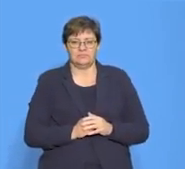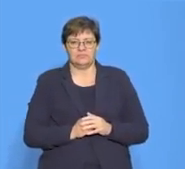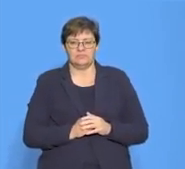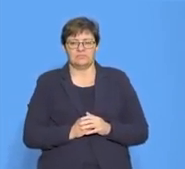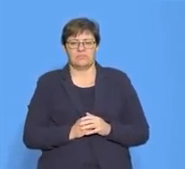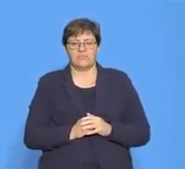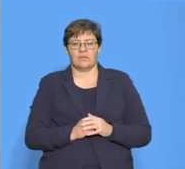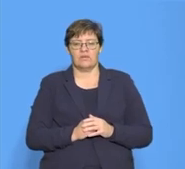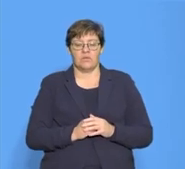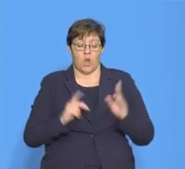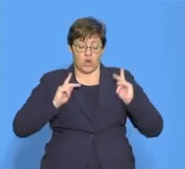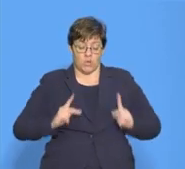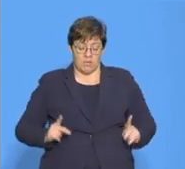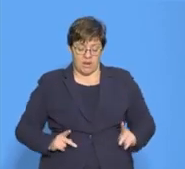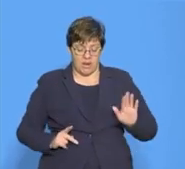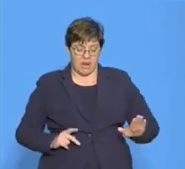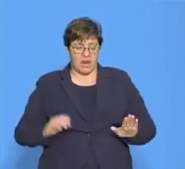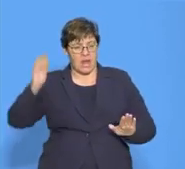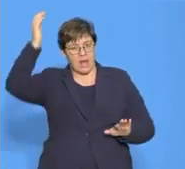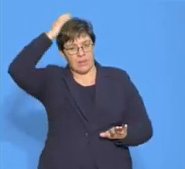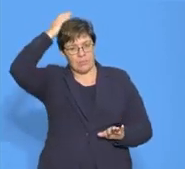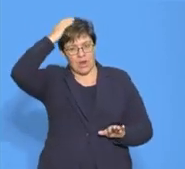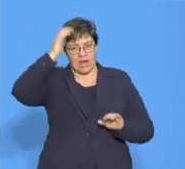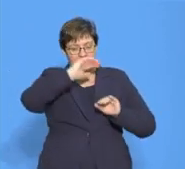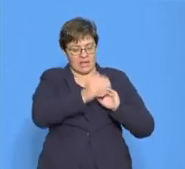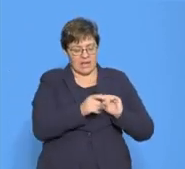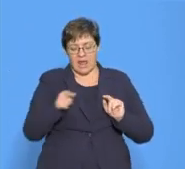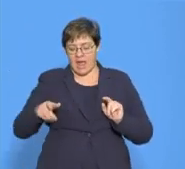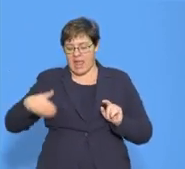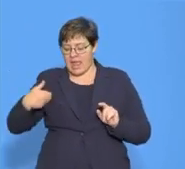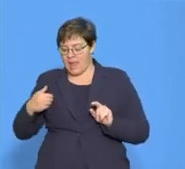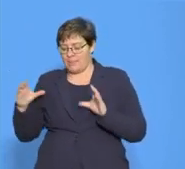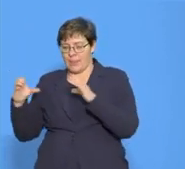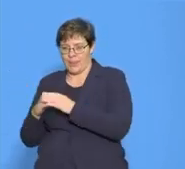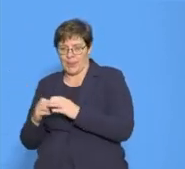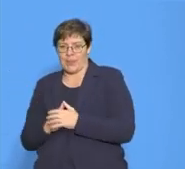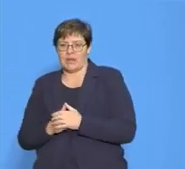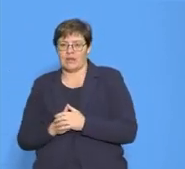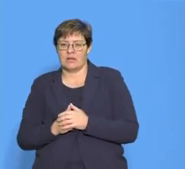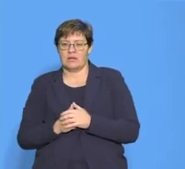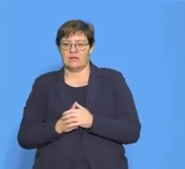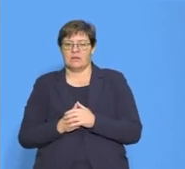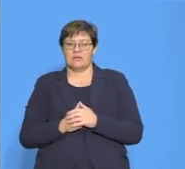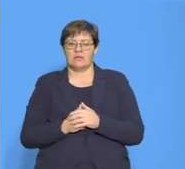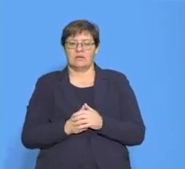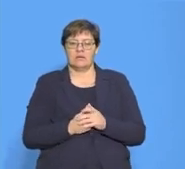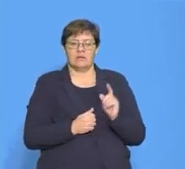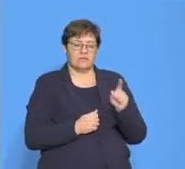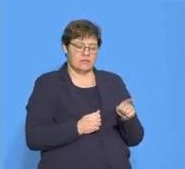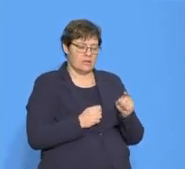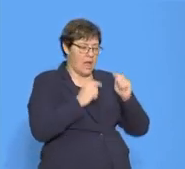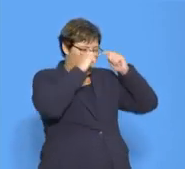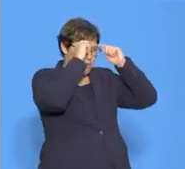at the cranium, in humans there's a much larger cranium or large brain, whereas in African apes it's much